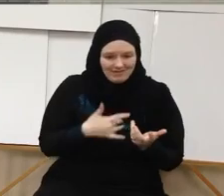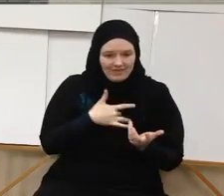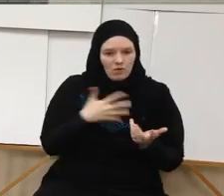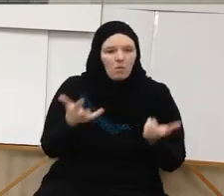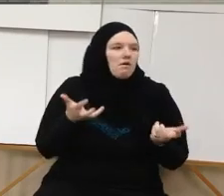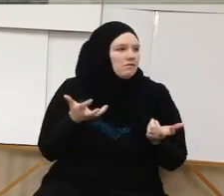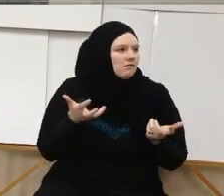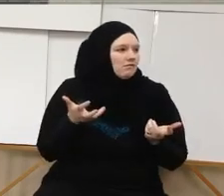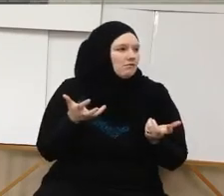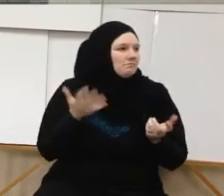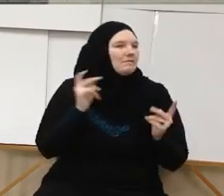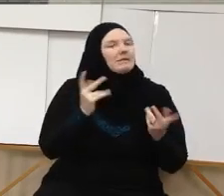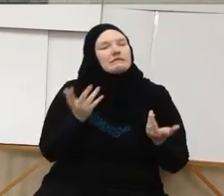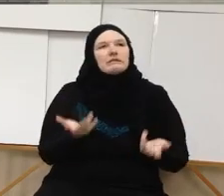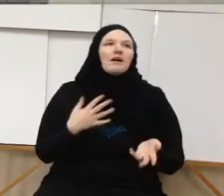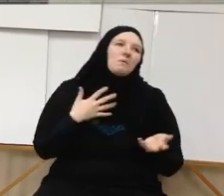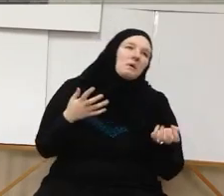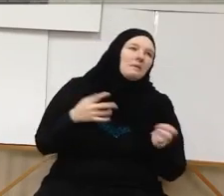And that's why Allah subhanahu wa ta'ala